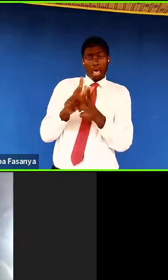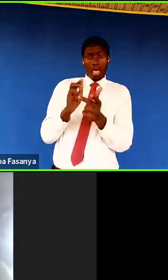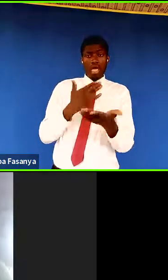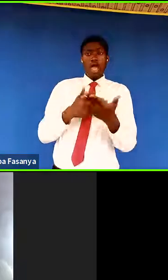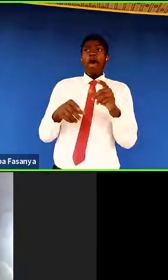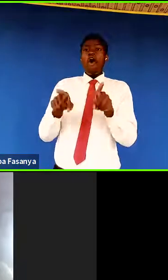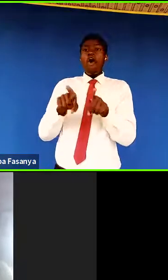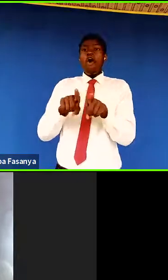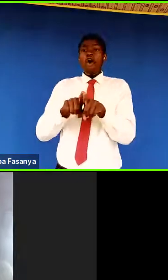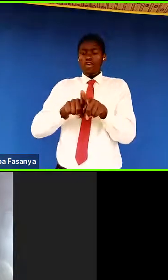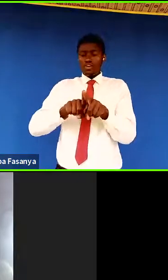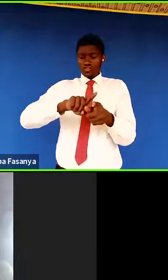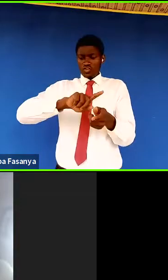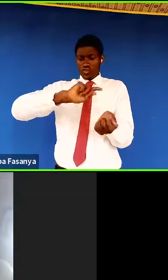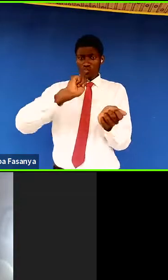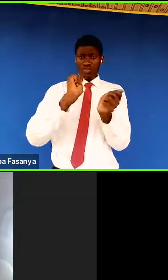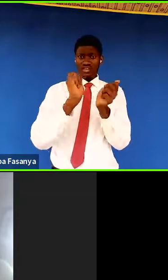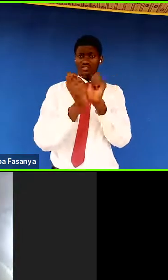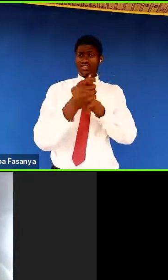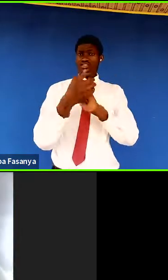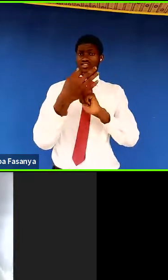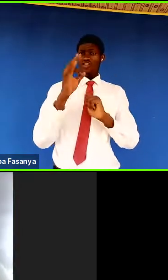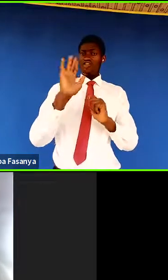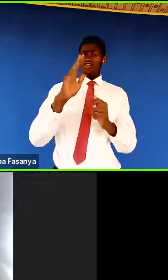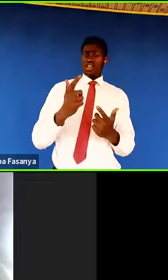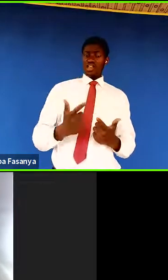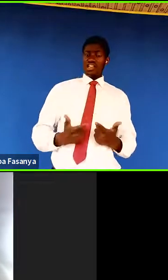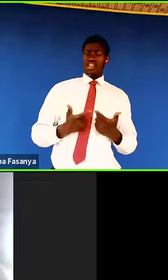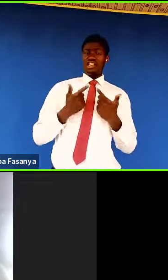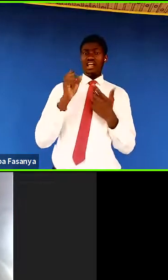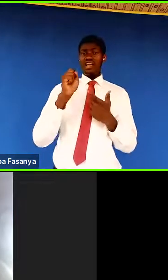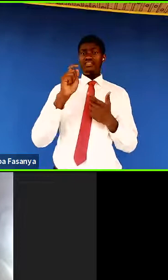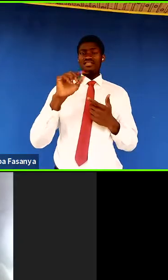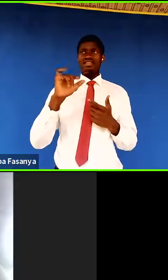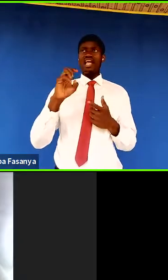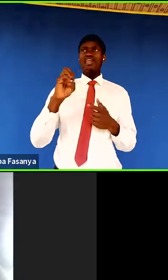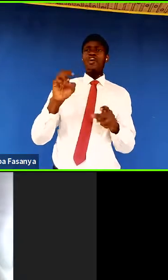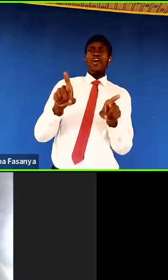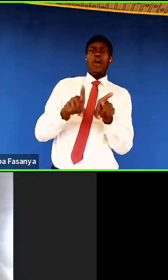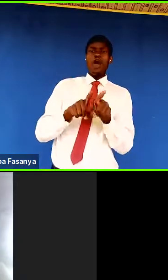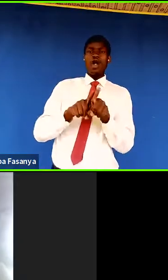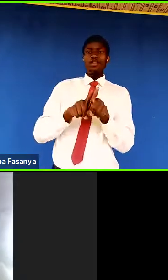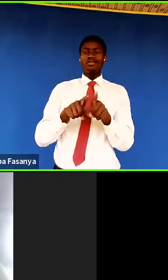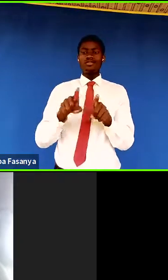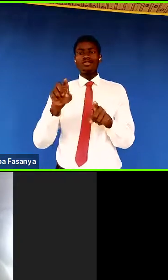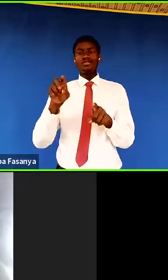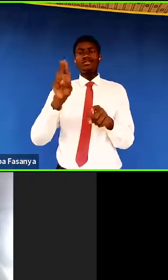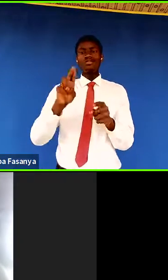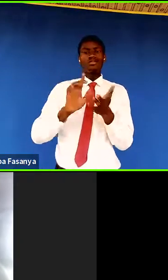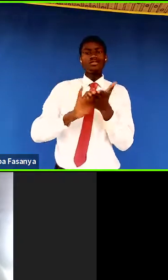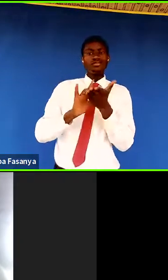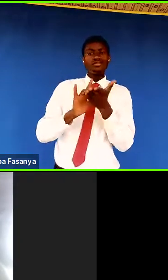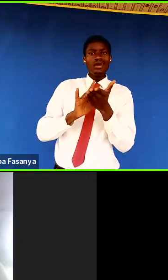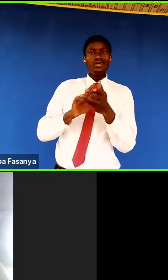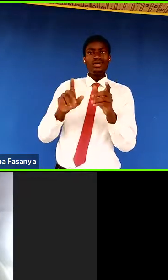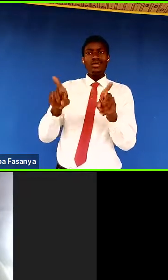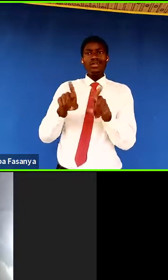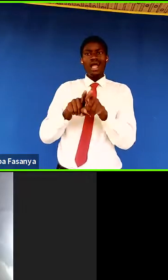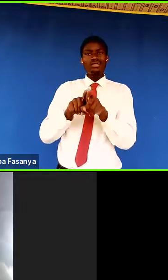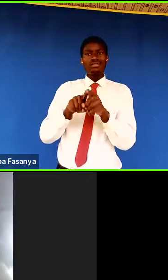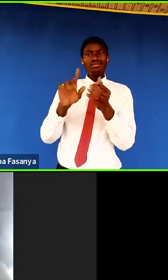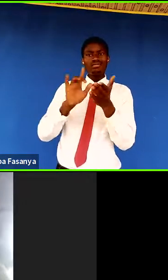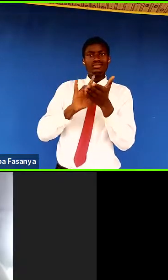improve things. Also taking recreational drugs like marijuana and co can also affect